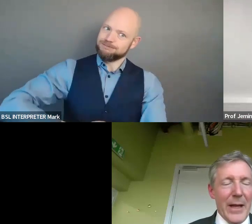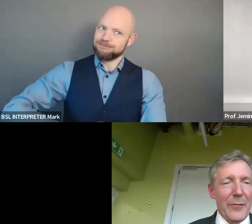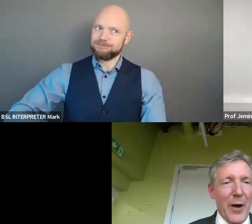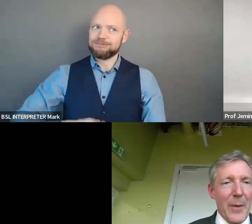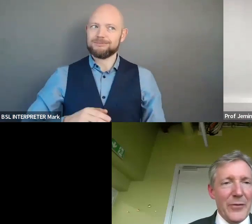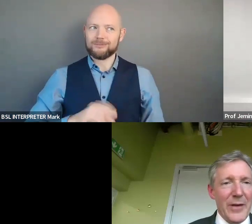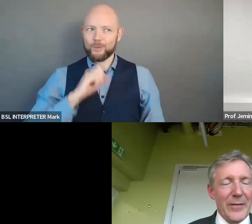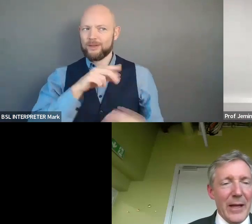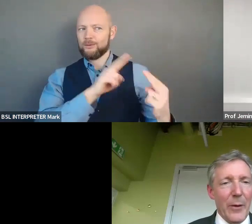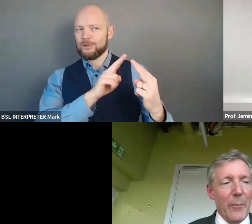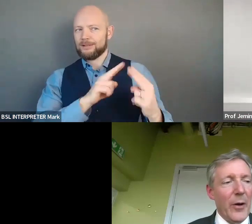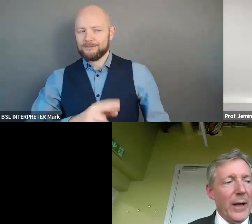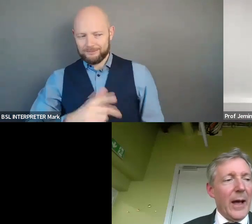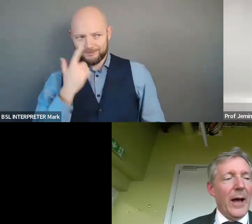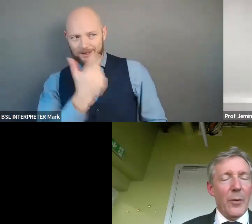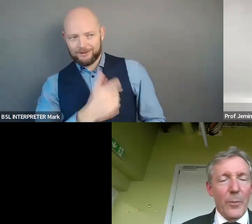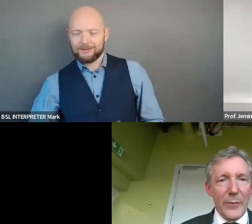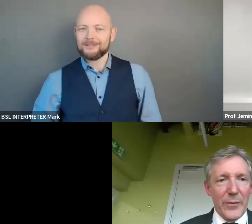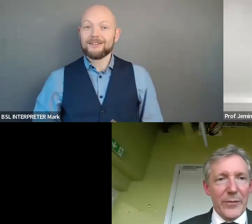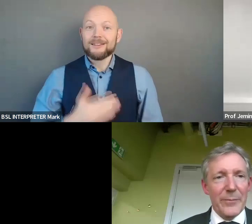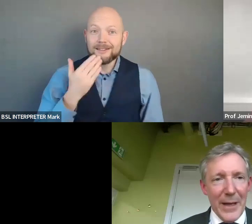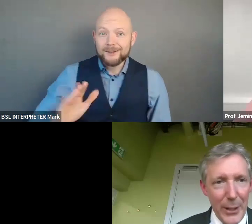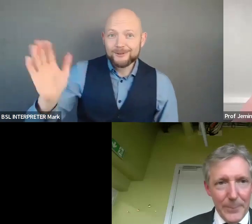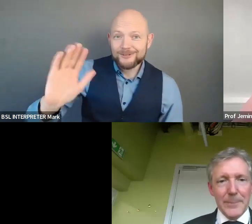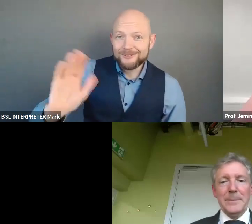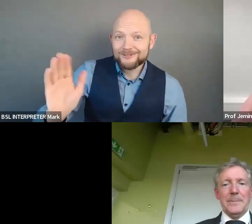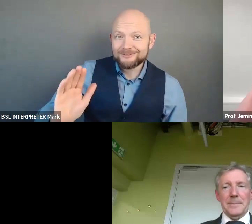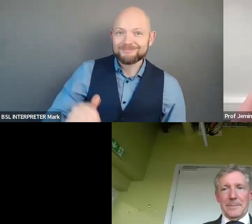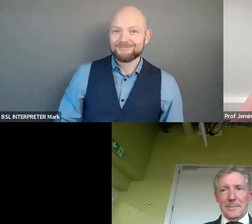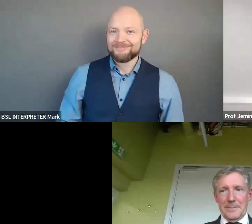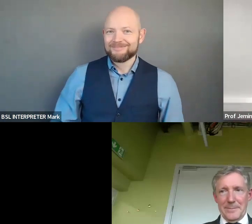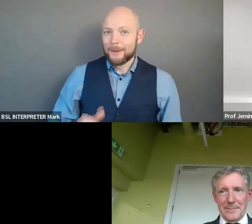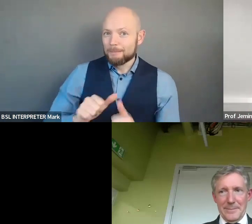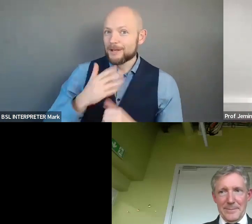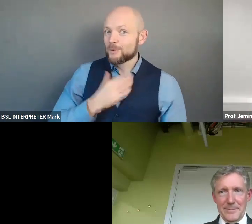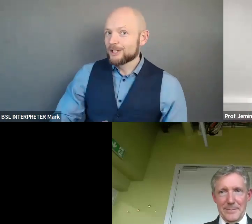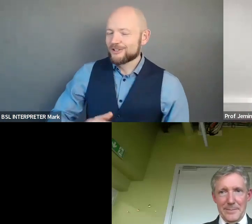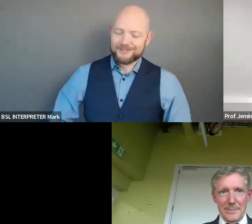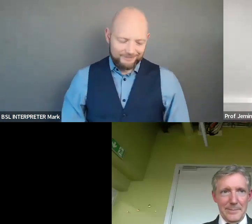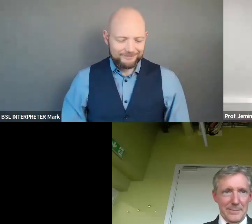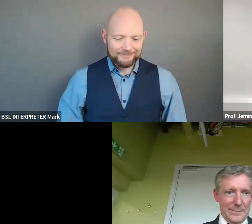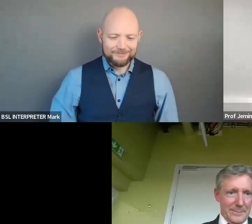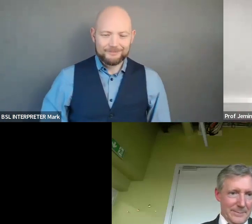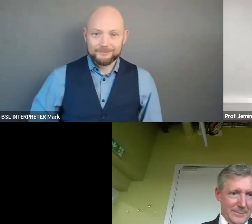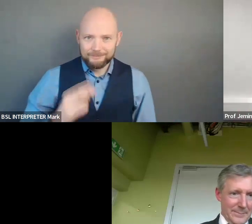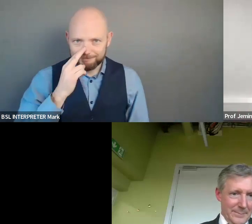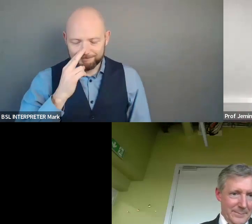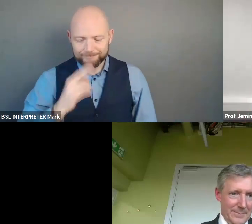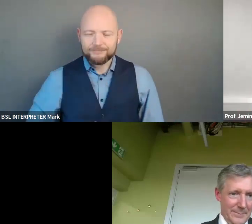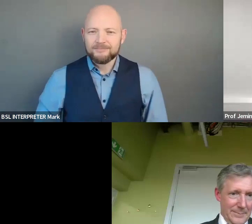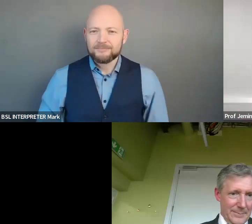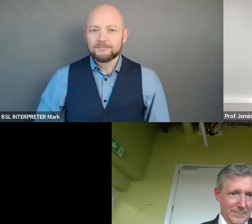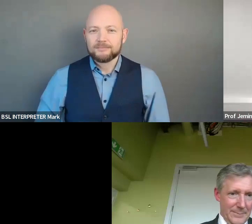touch. Thank you very much indeed. Thank you, everybody. All best wishes. Thank you. Thanks, Christopher. And just a reminder to everybody that we